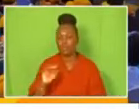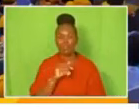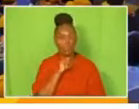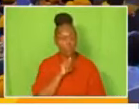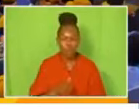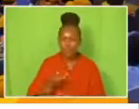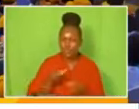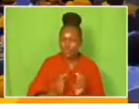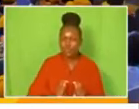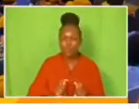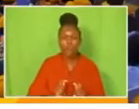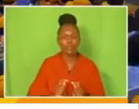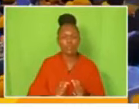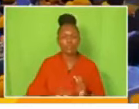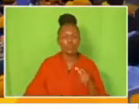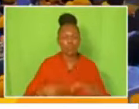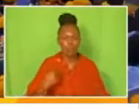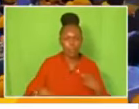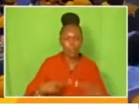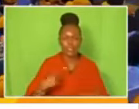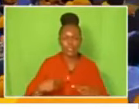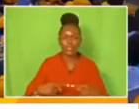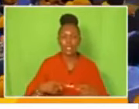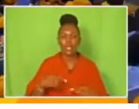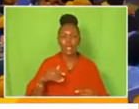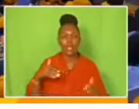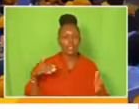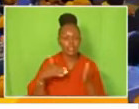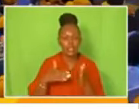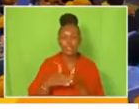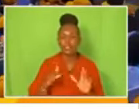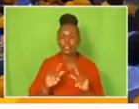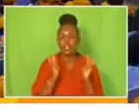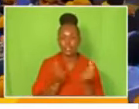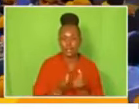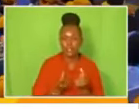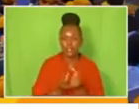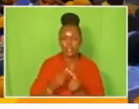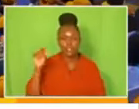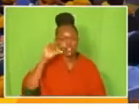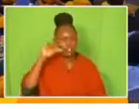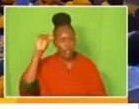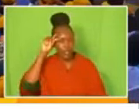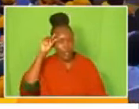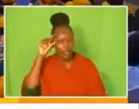tribe, race, gender, religion, or region.